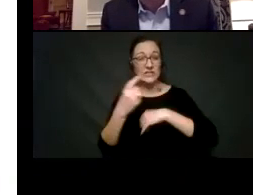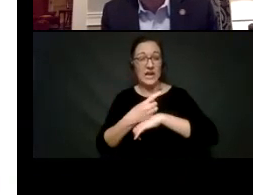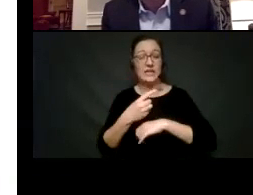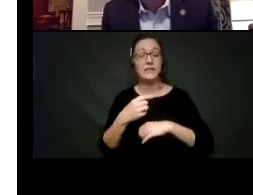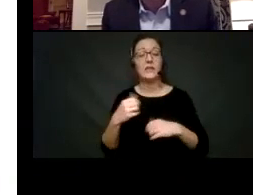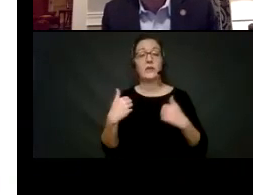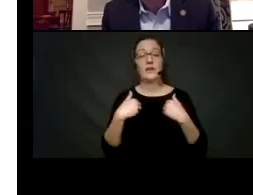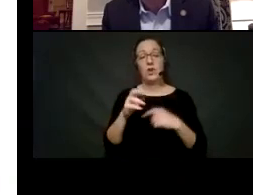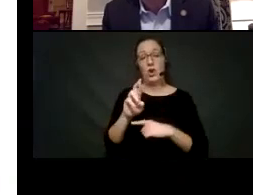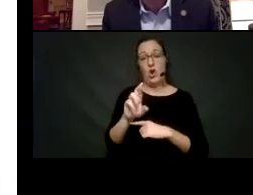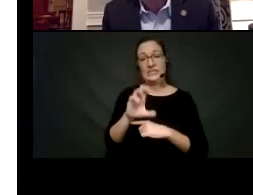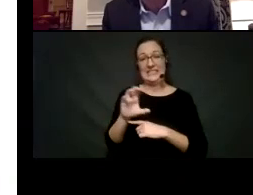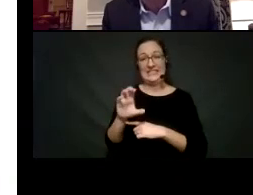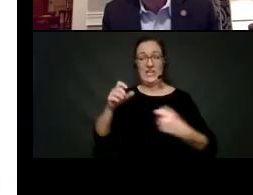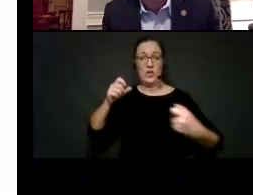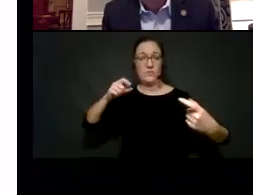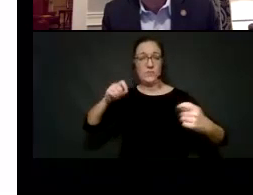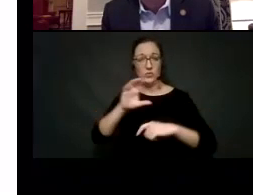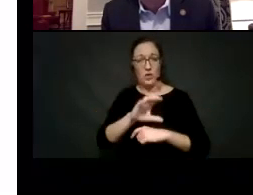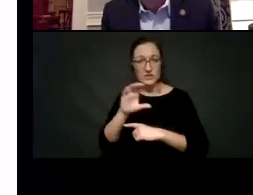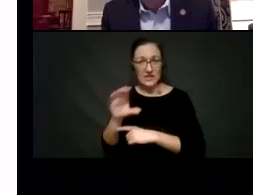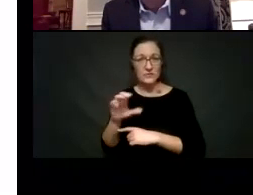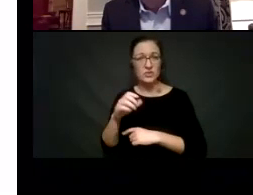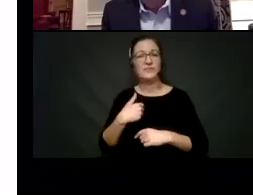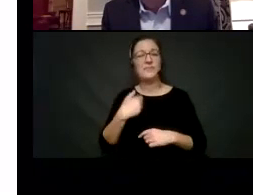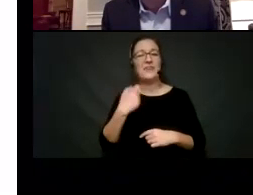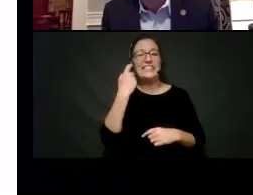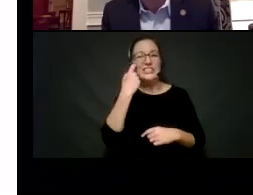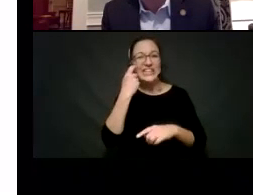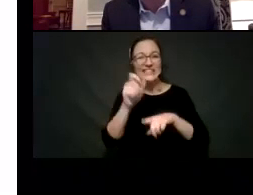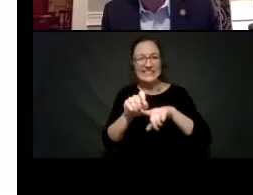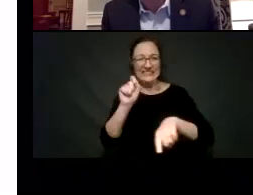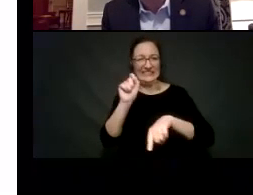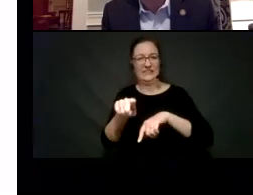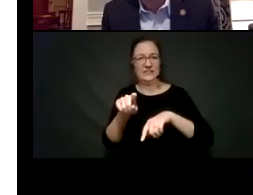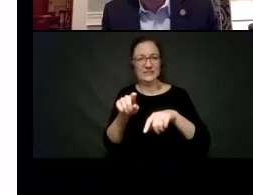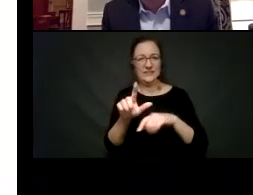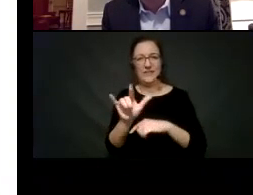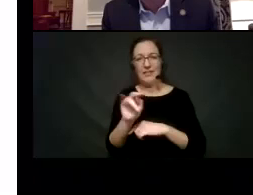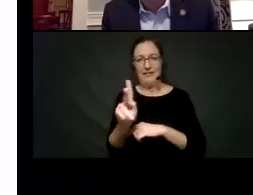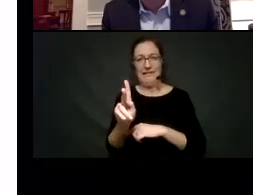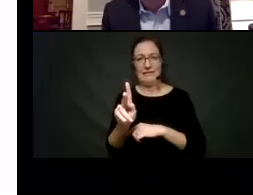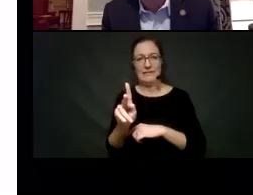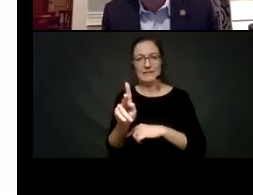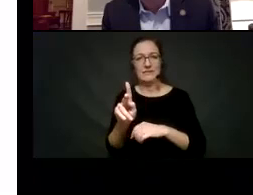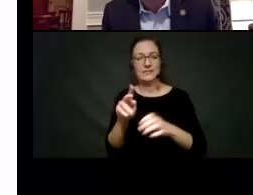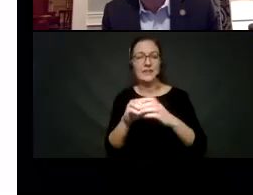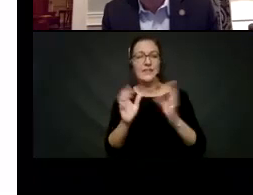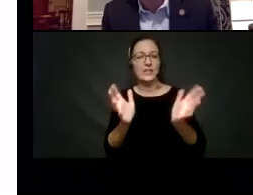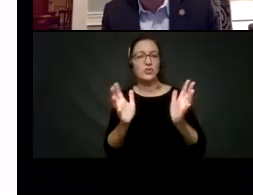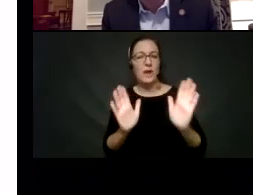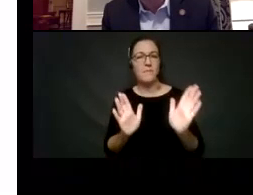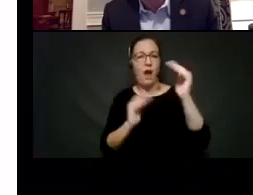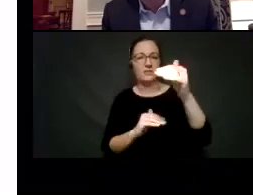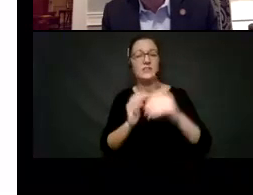RCC closed captionings. I just put the captioning link in the chat box. I will repeat